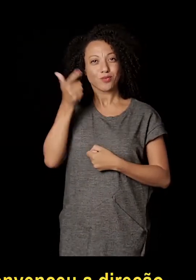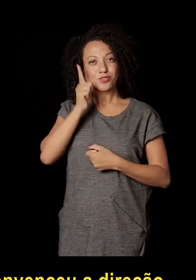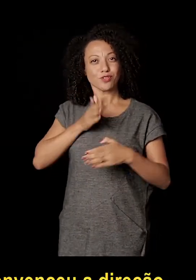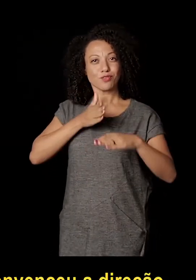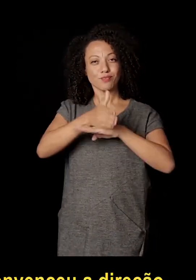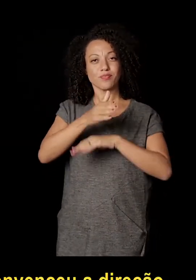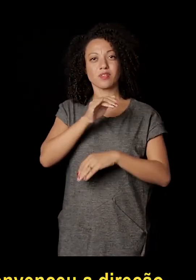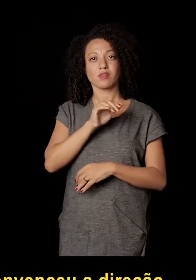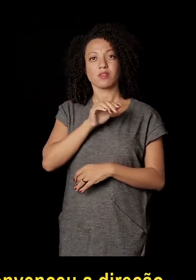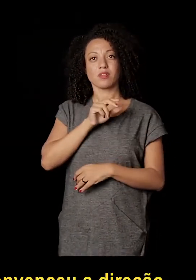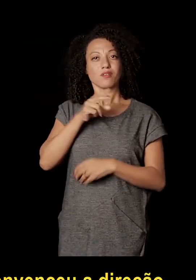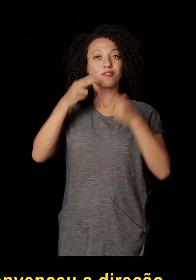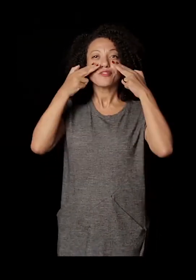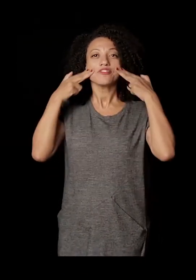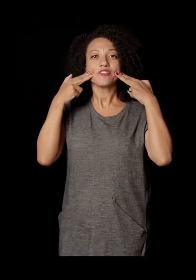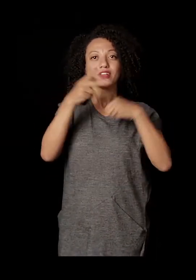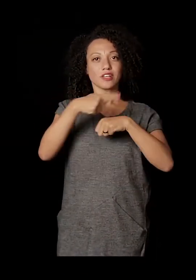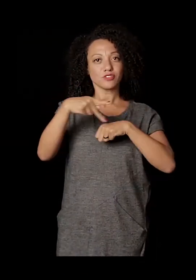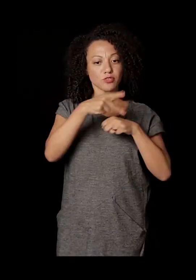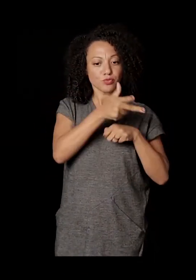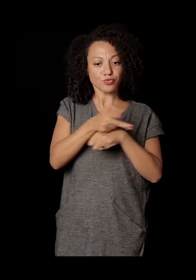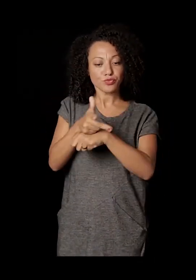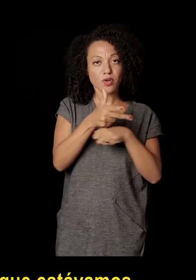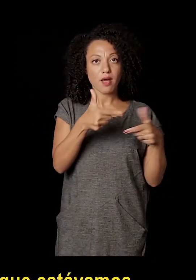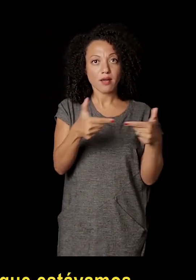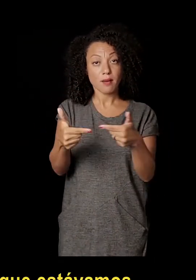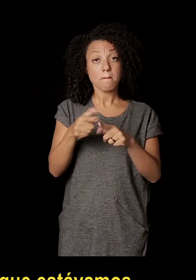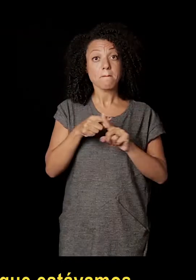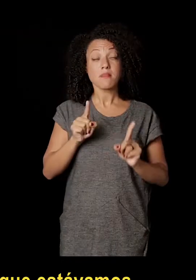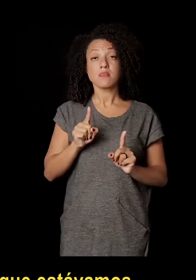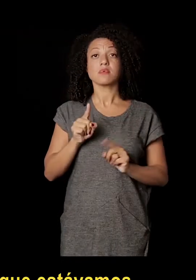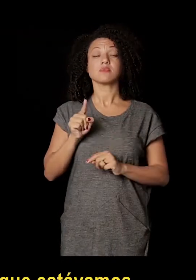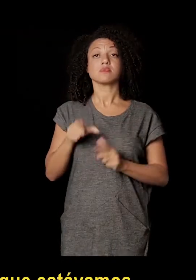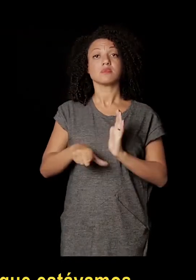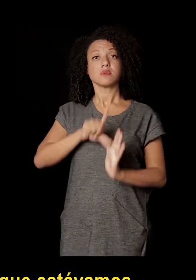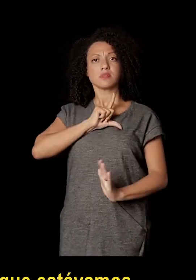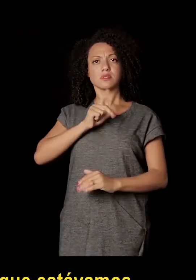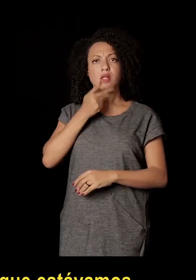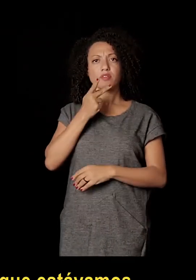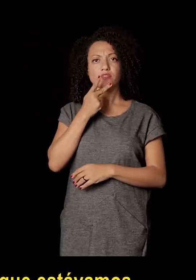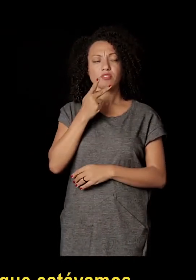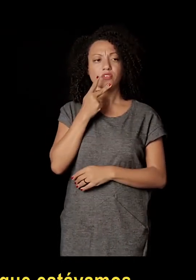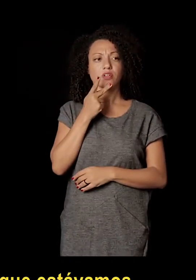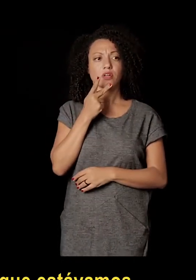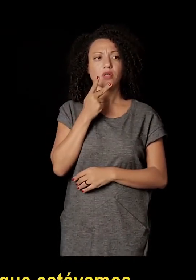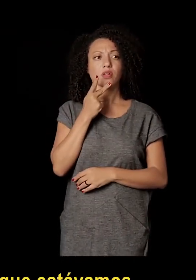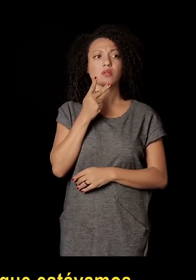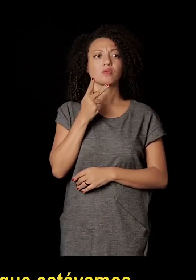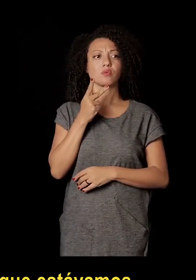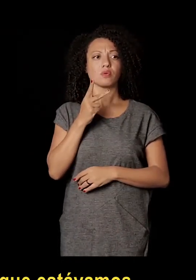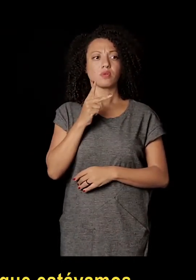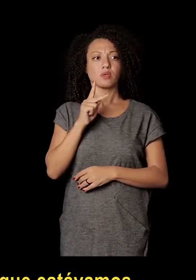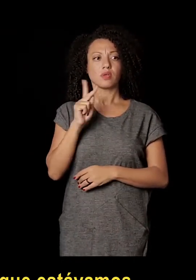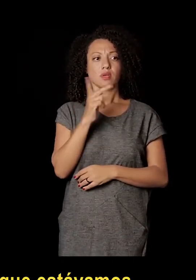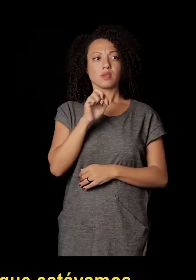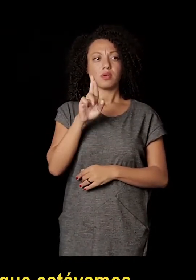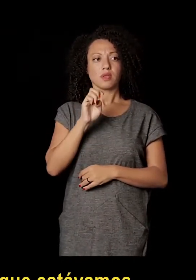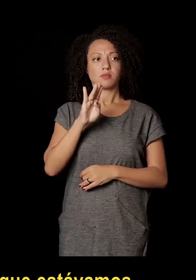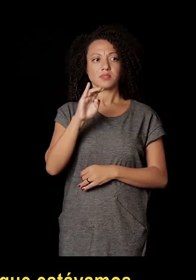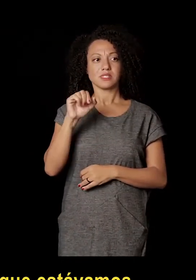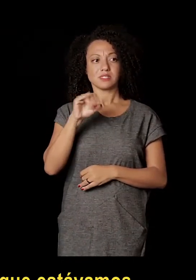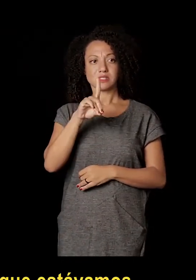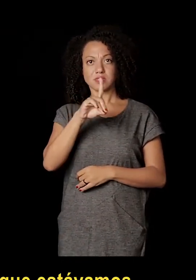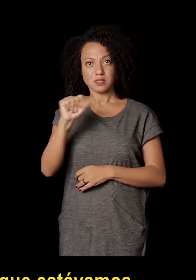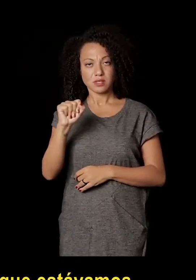Times to send her to Vietnam. But she had told me about the herbicide that we were using in Vietnam to